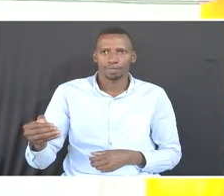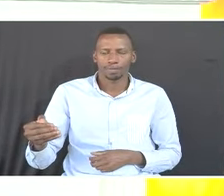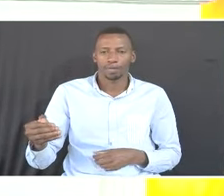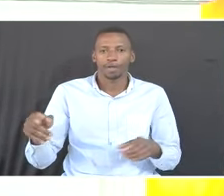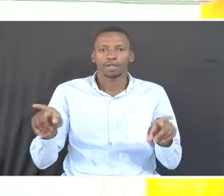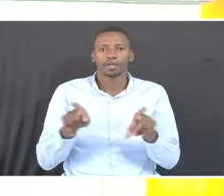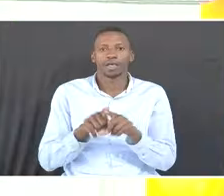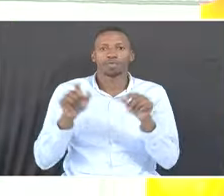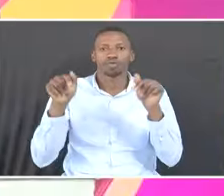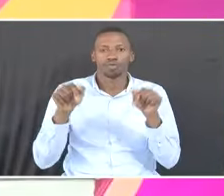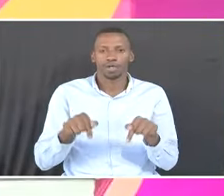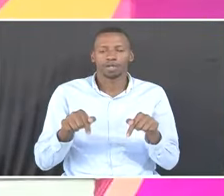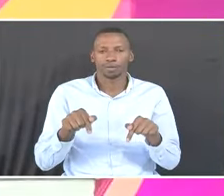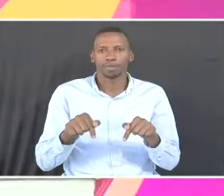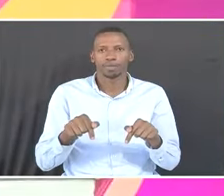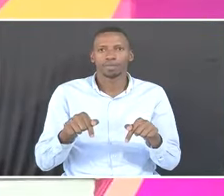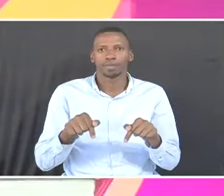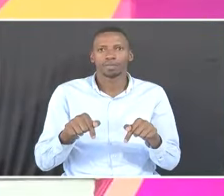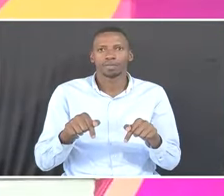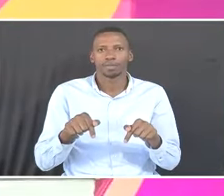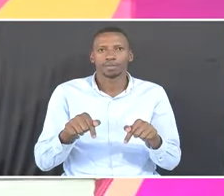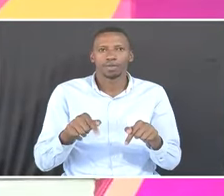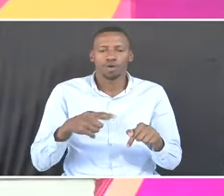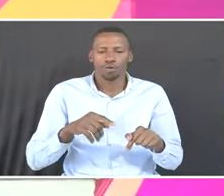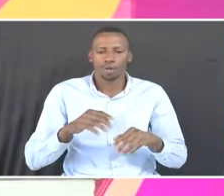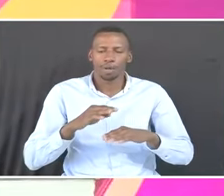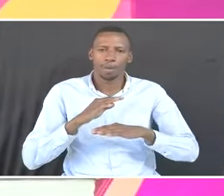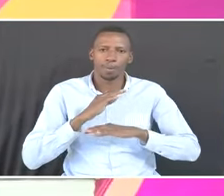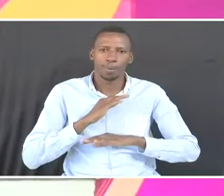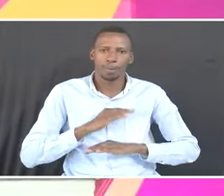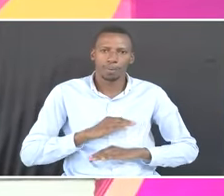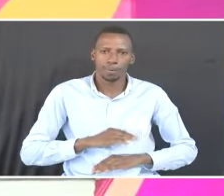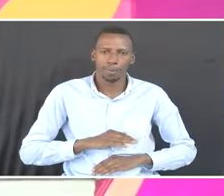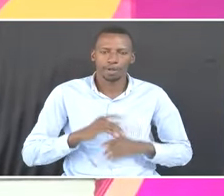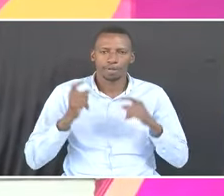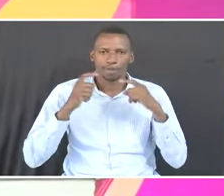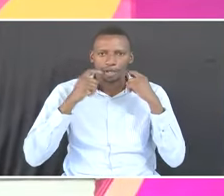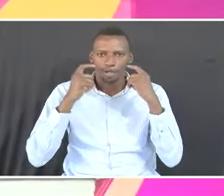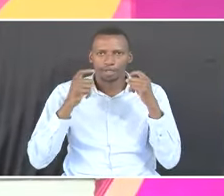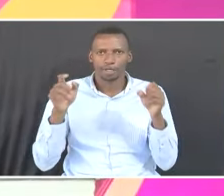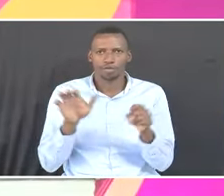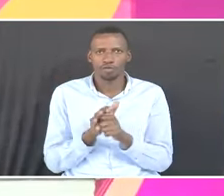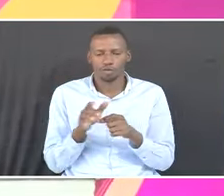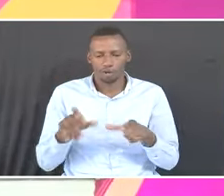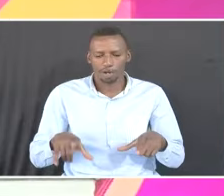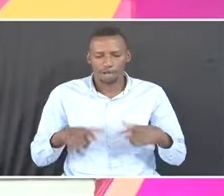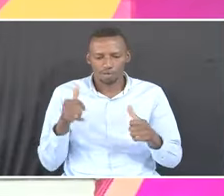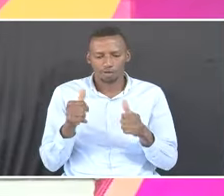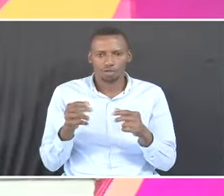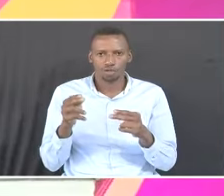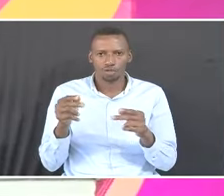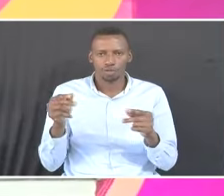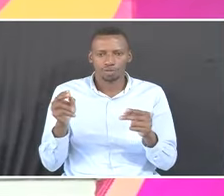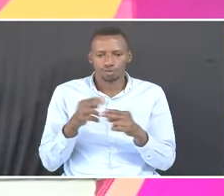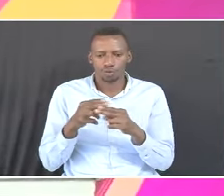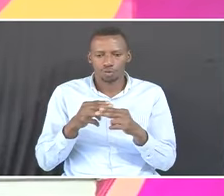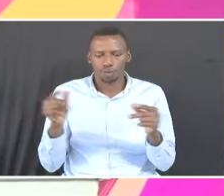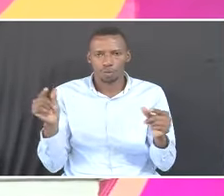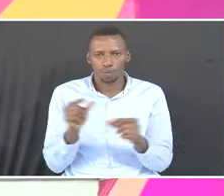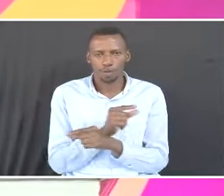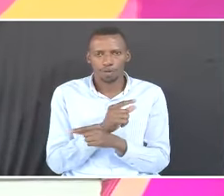us don't want life. We are satisfied with the present sinful life that passes away. The spirit of prophet